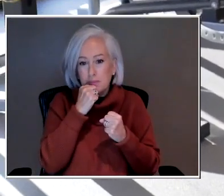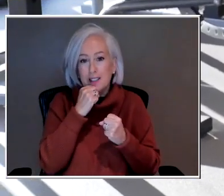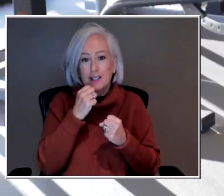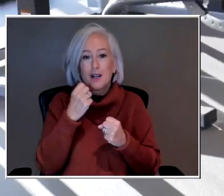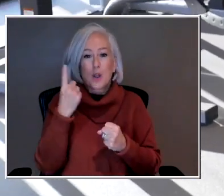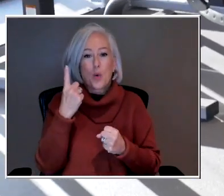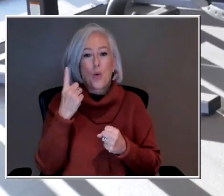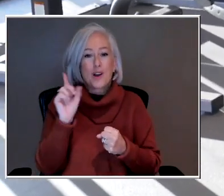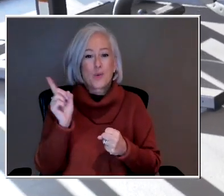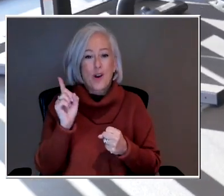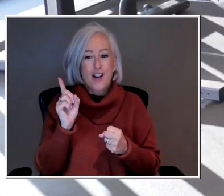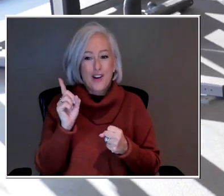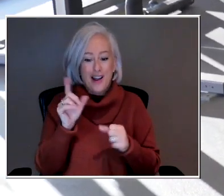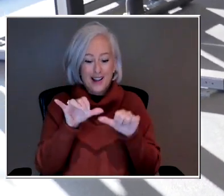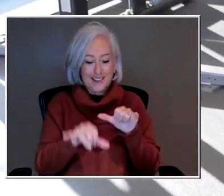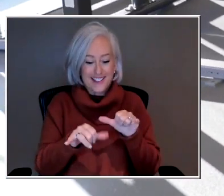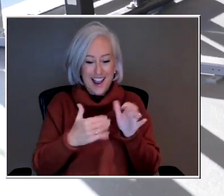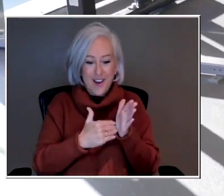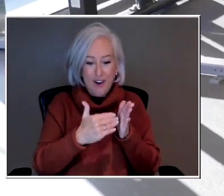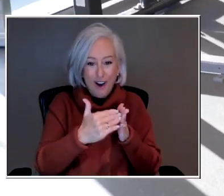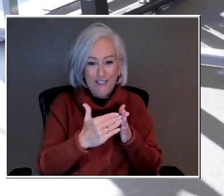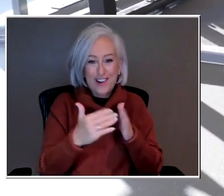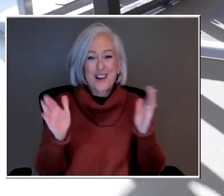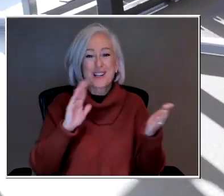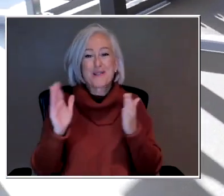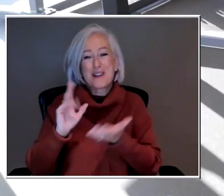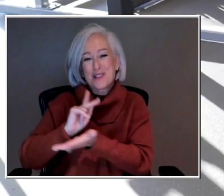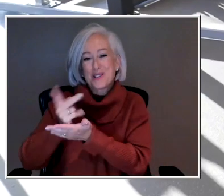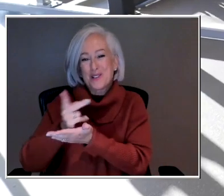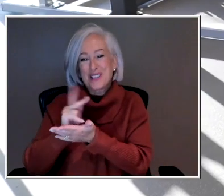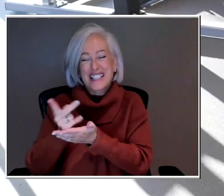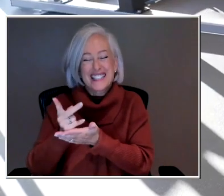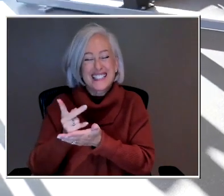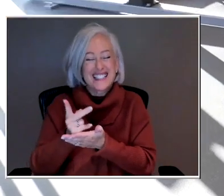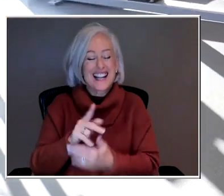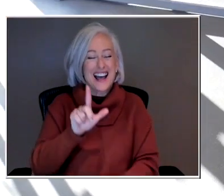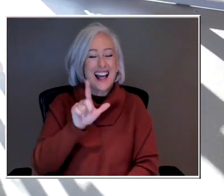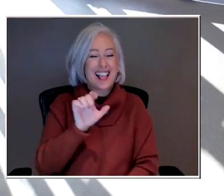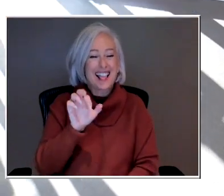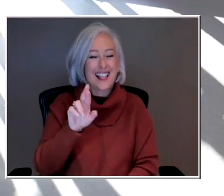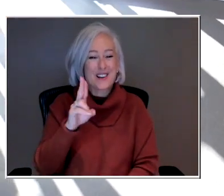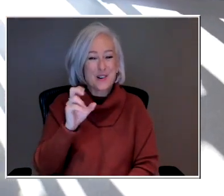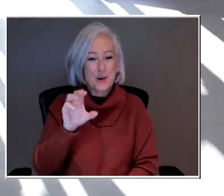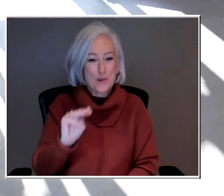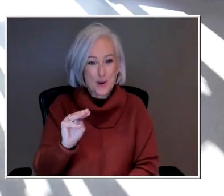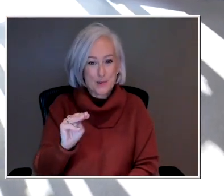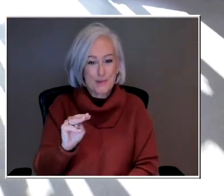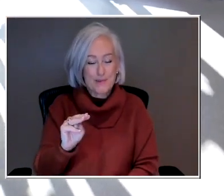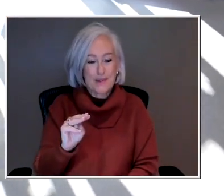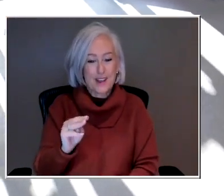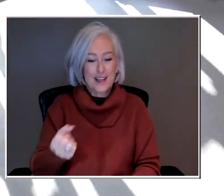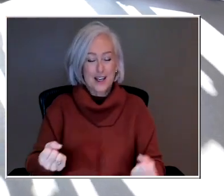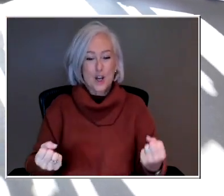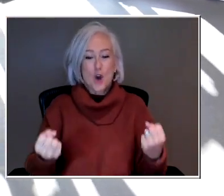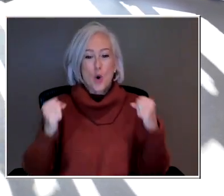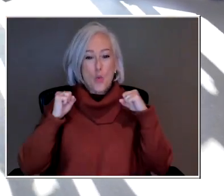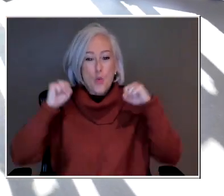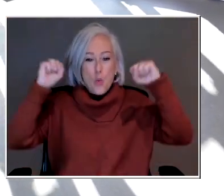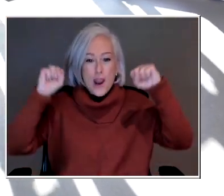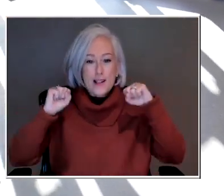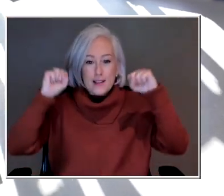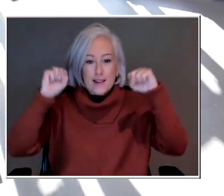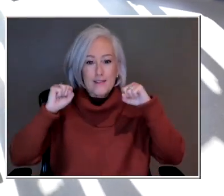room and the kitchen. But obviously weightlifting is huge for women athletes. Like building a